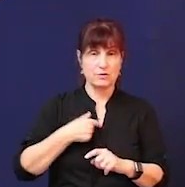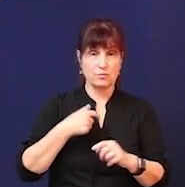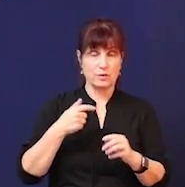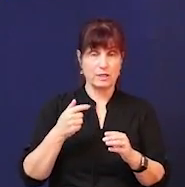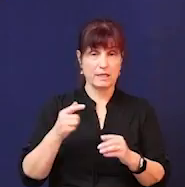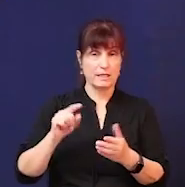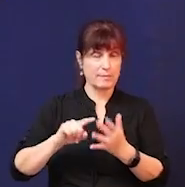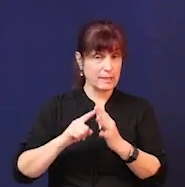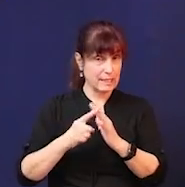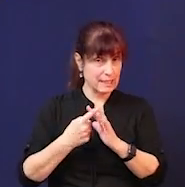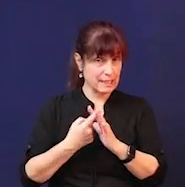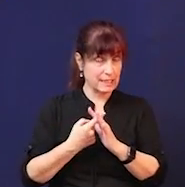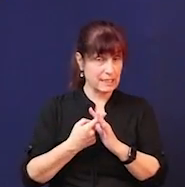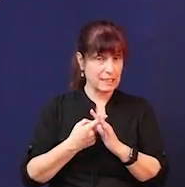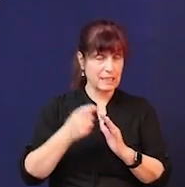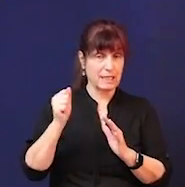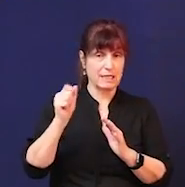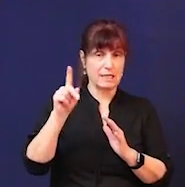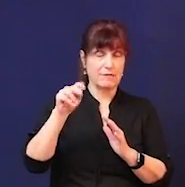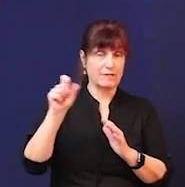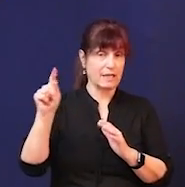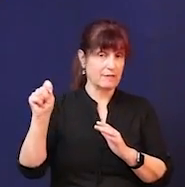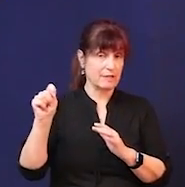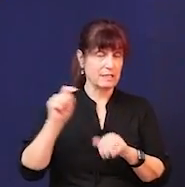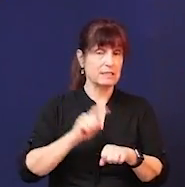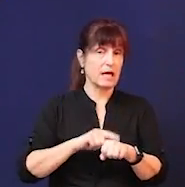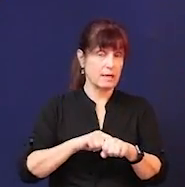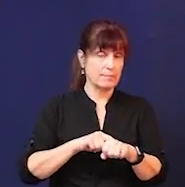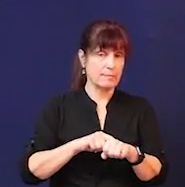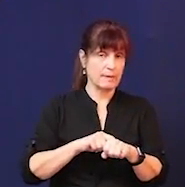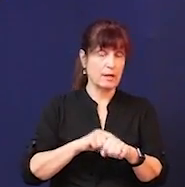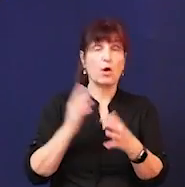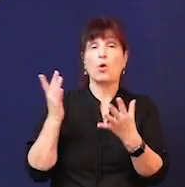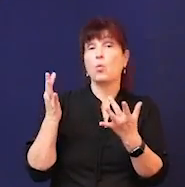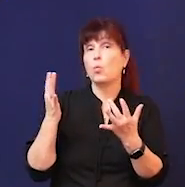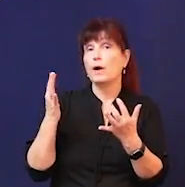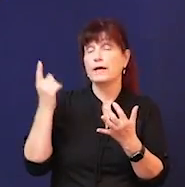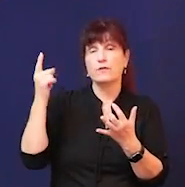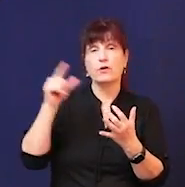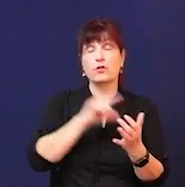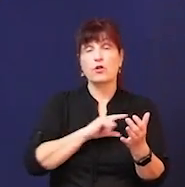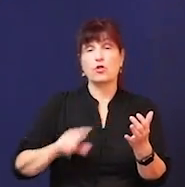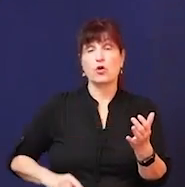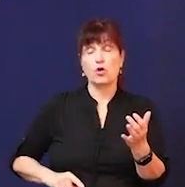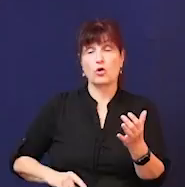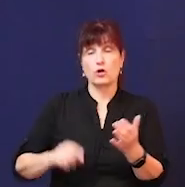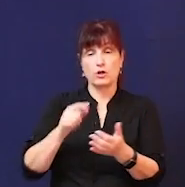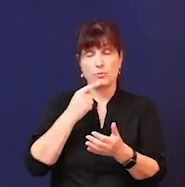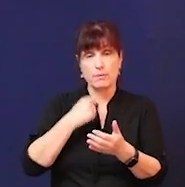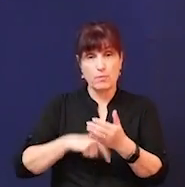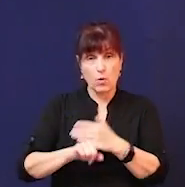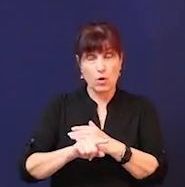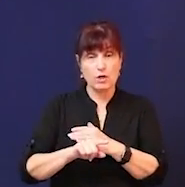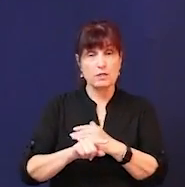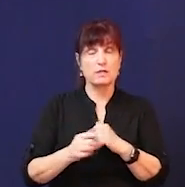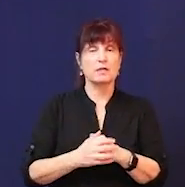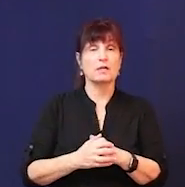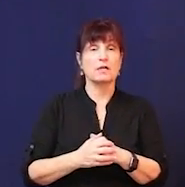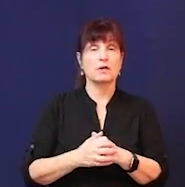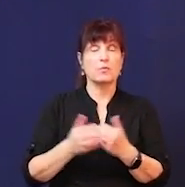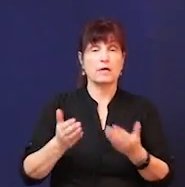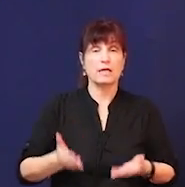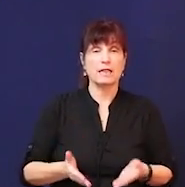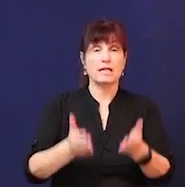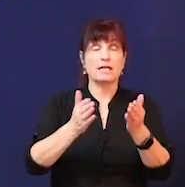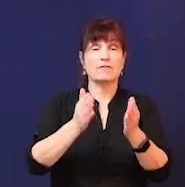church, that like John the Baptist, we may witness in word and in action to the presence of Jesus in the